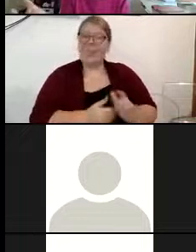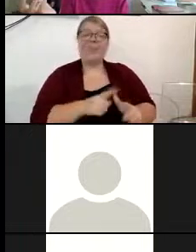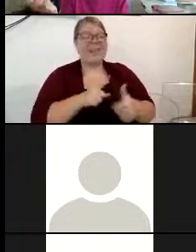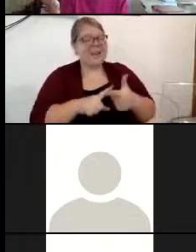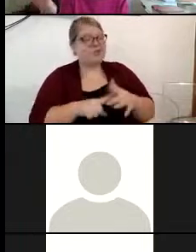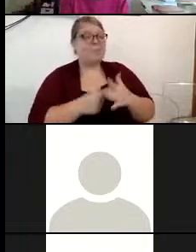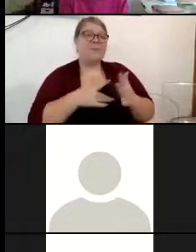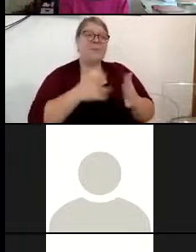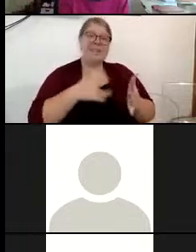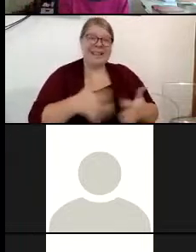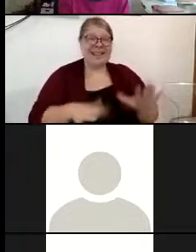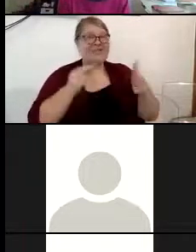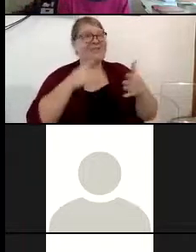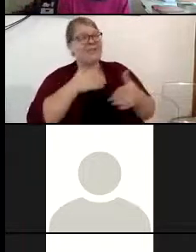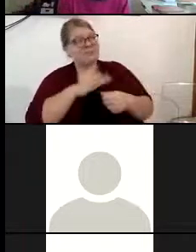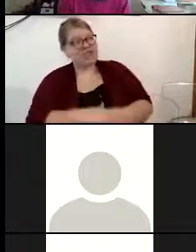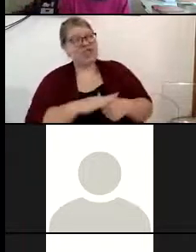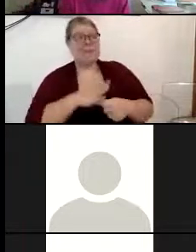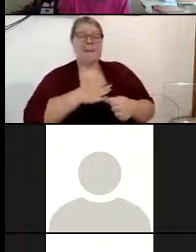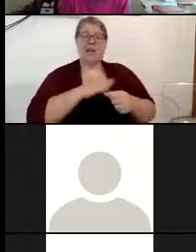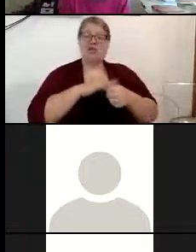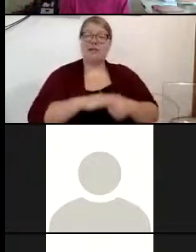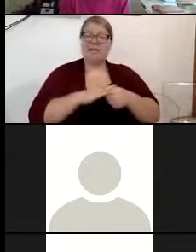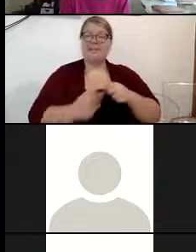and pressured, and it increases my stress.